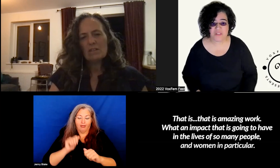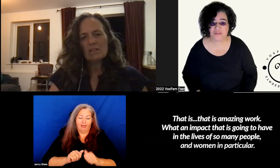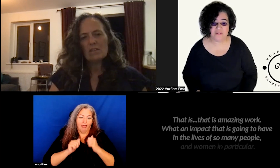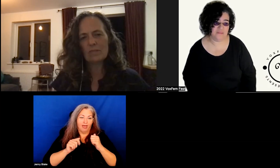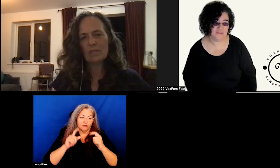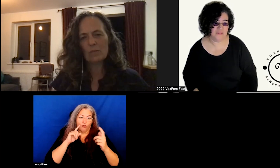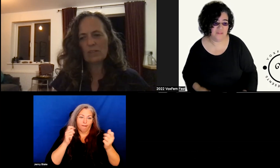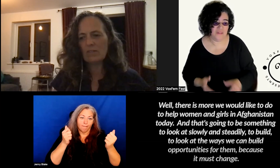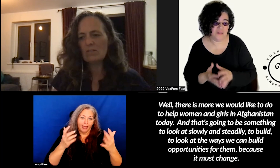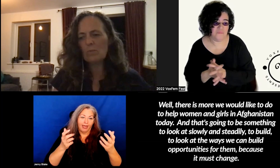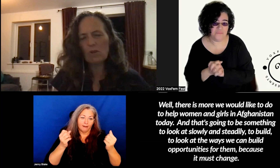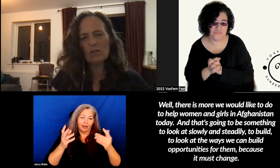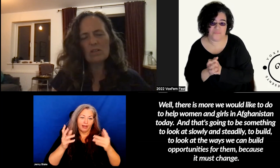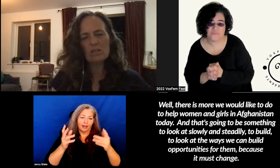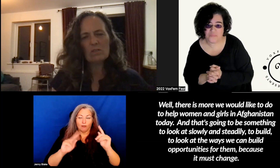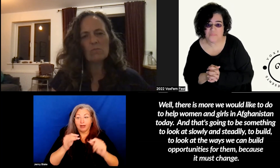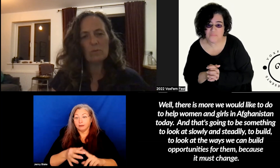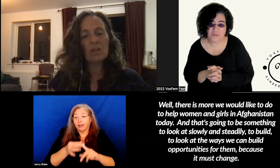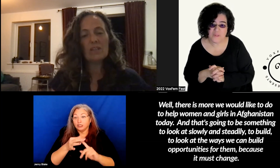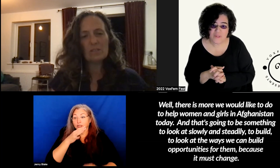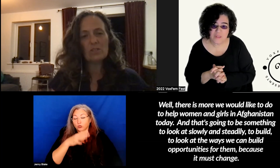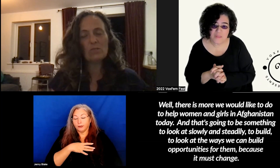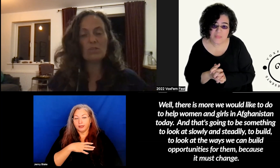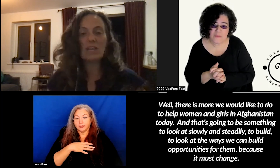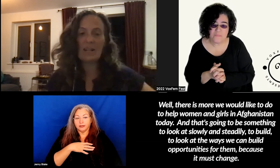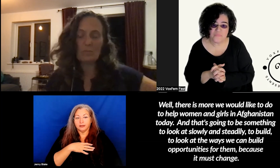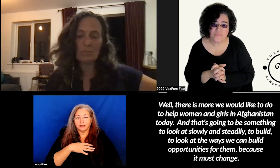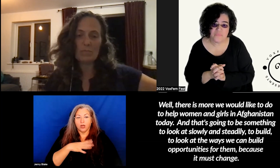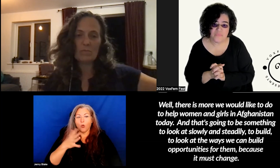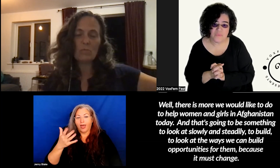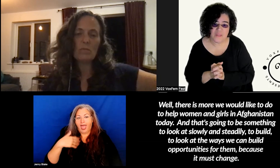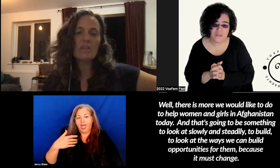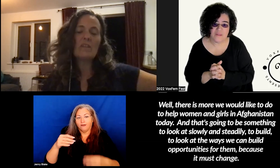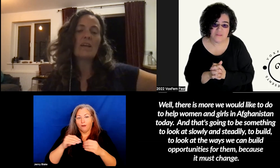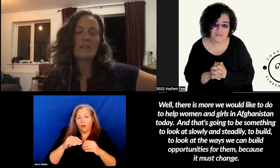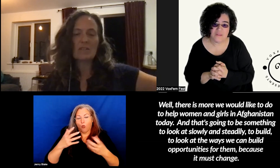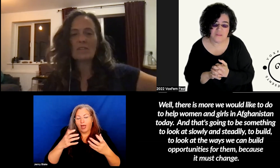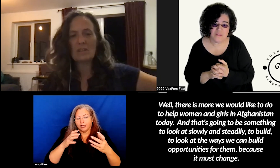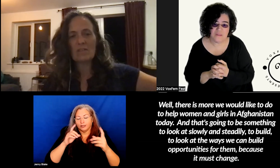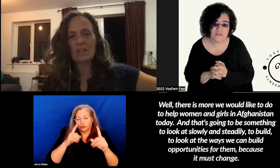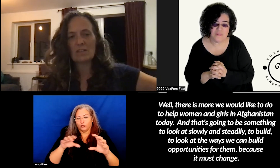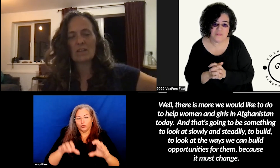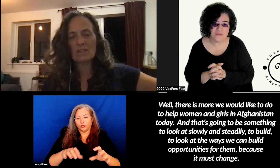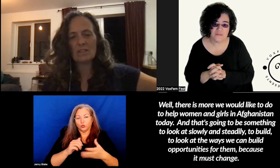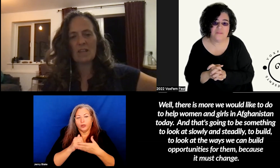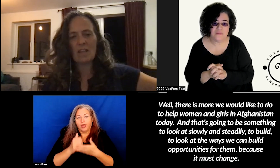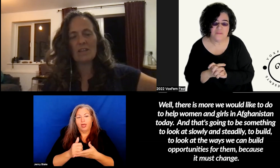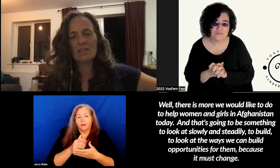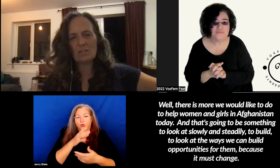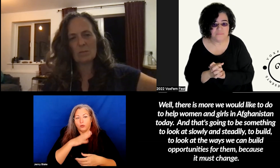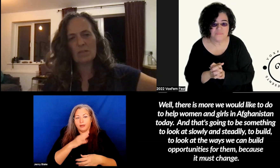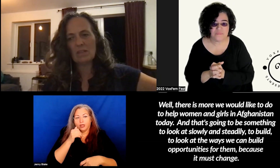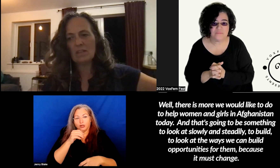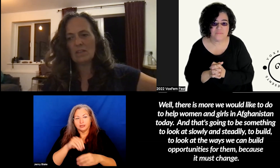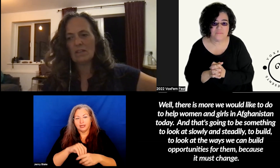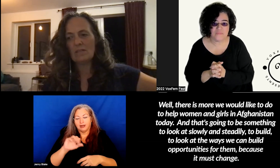in particular. Well, there is more we would like to do to help women and girls in Afghanistan today. And that's